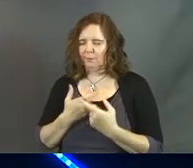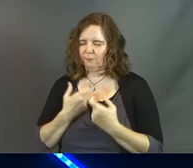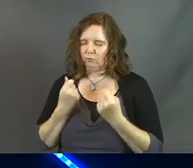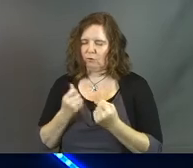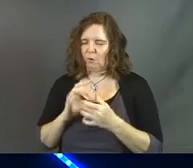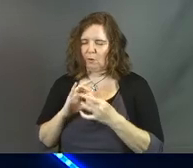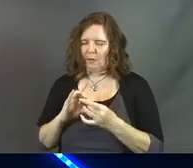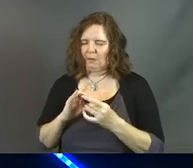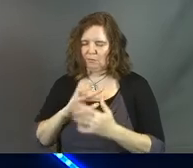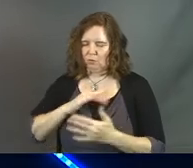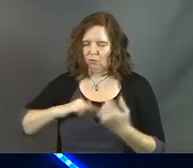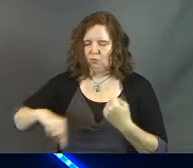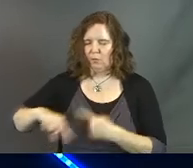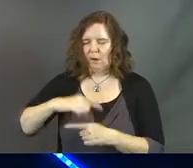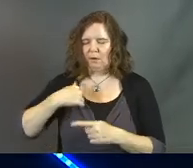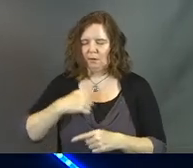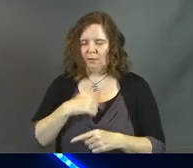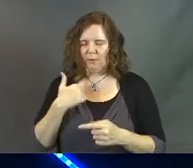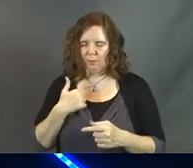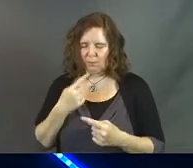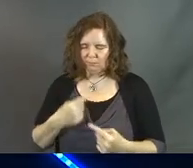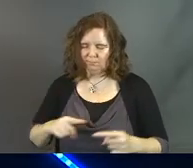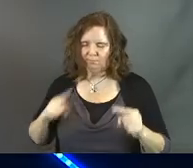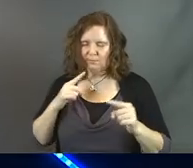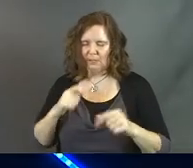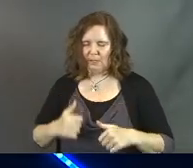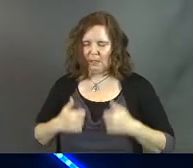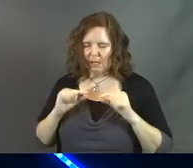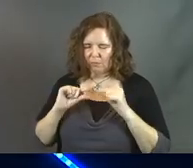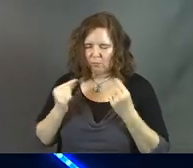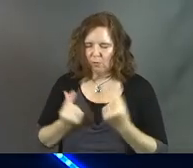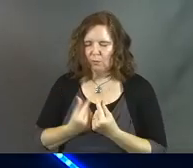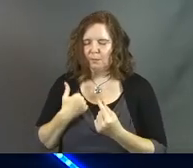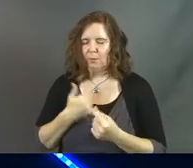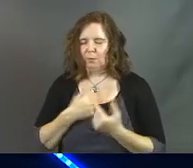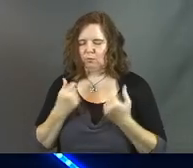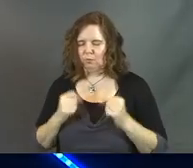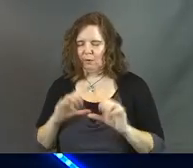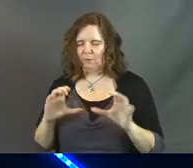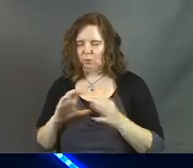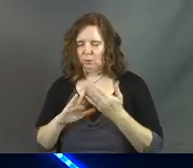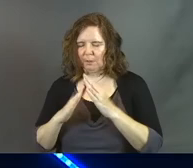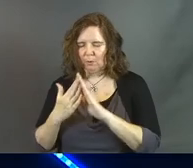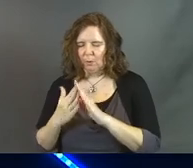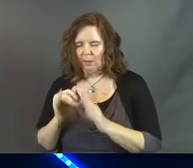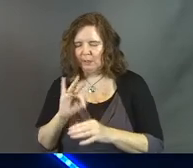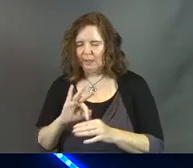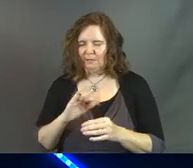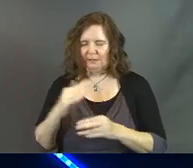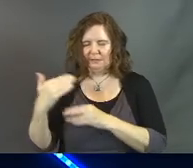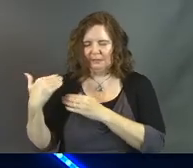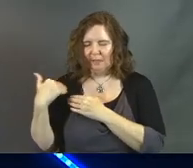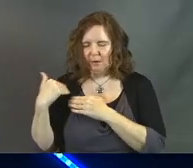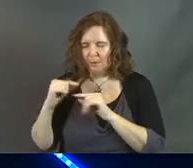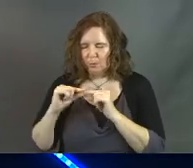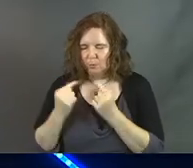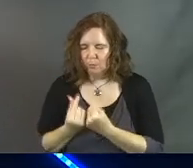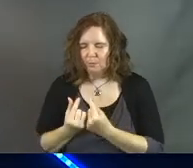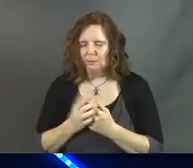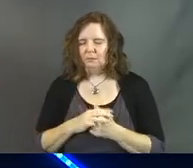strong relationships around us. God, that we would strive to be in life groups, that we would strive to do community, whether it's accountability